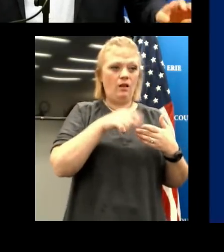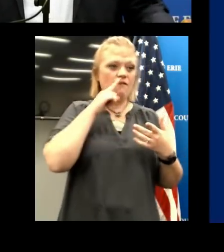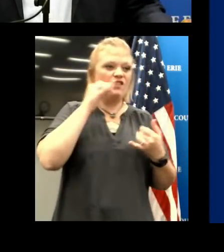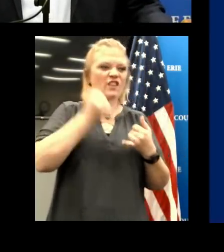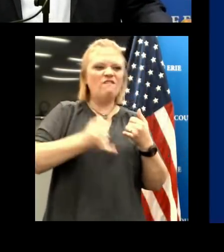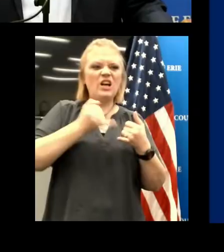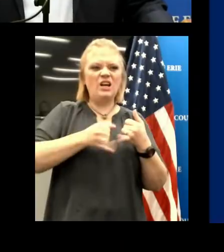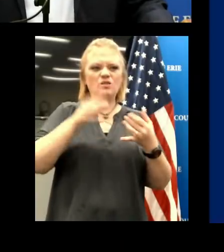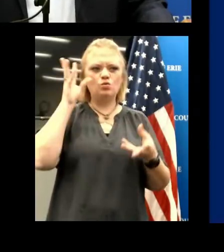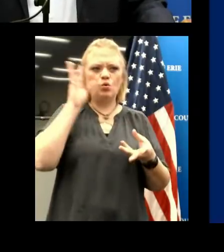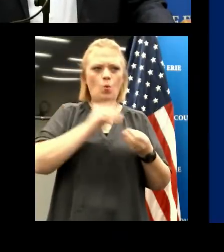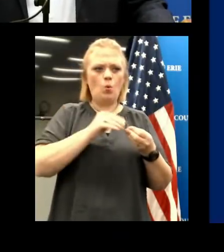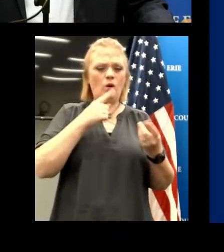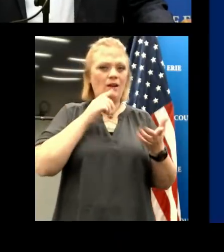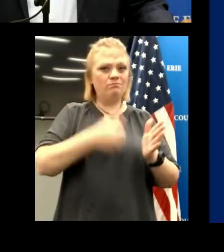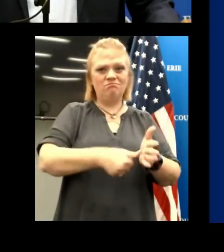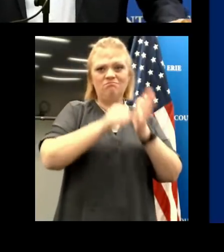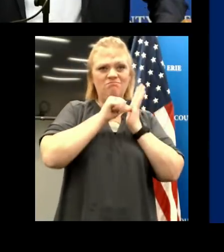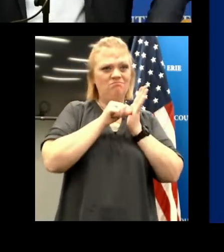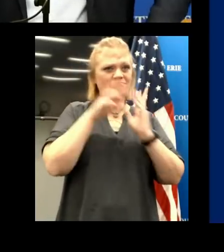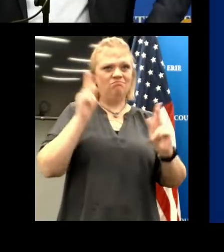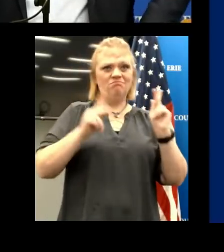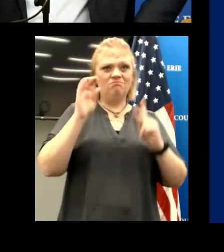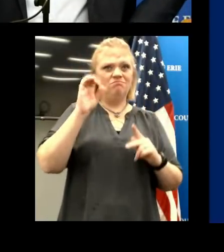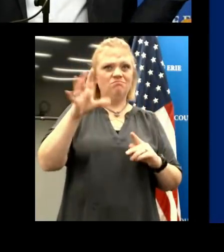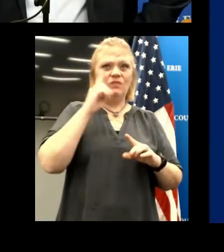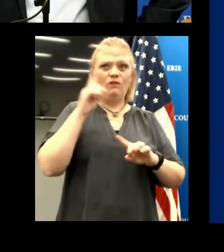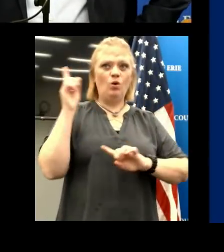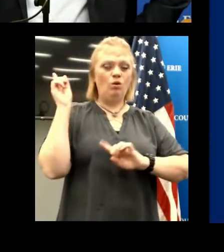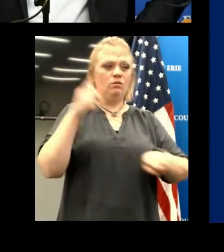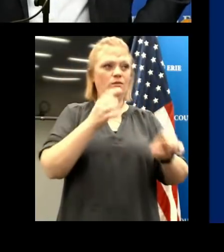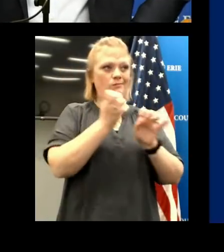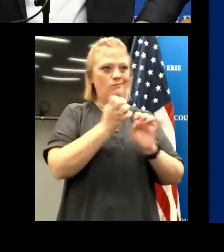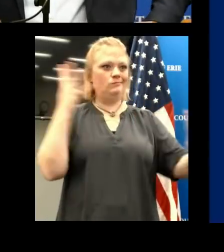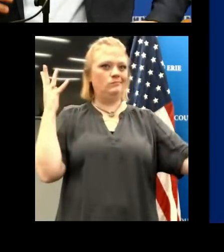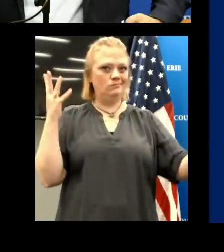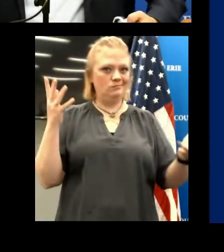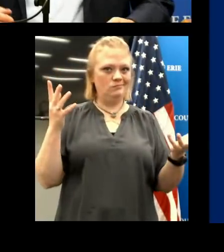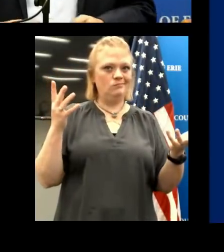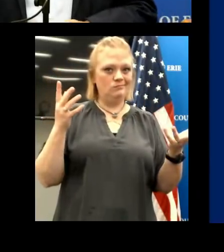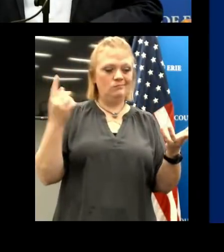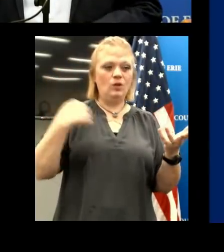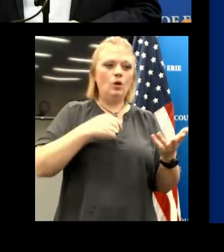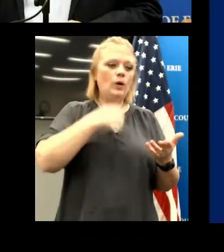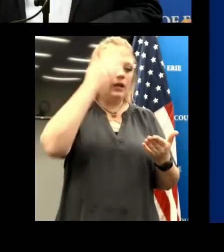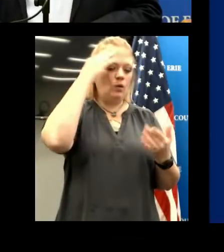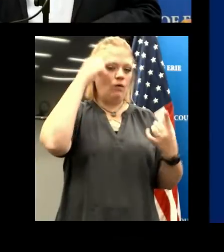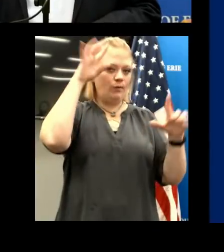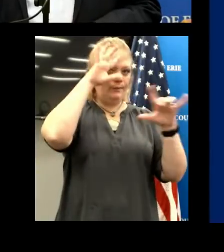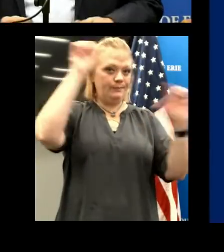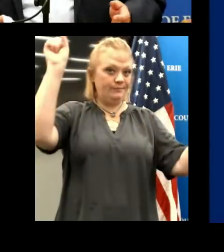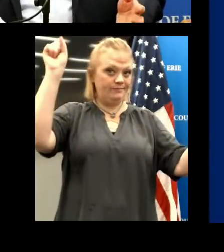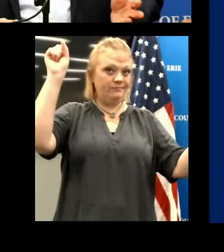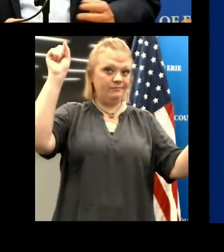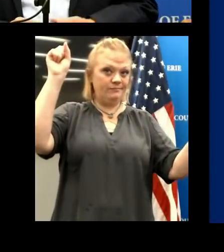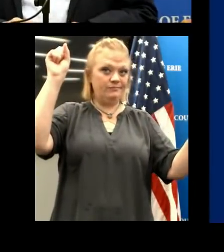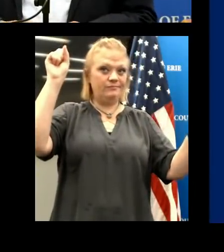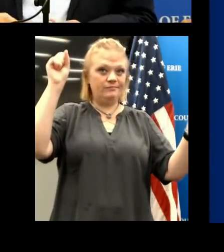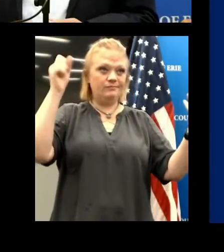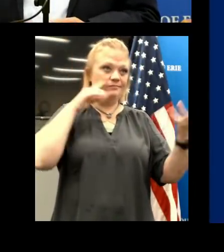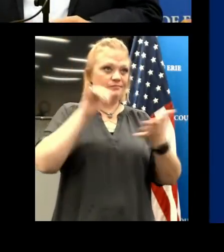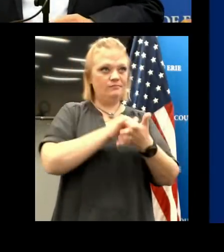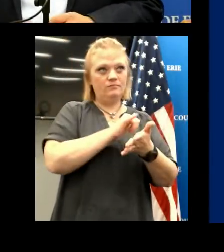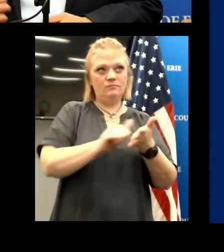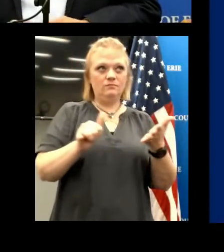total. And I'm just impressed by the people of Erie County for coming out. We all know when it comes to the presidential election, New